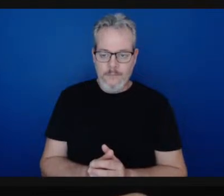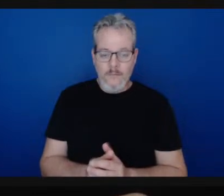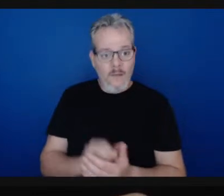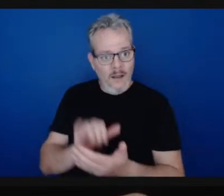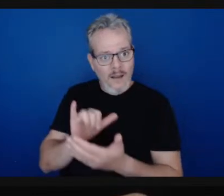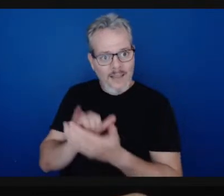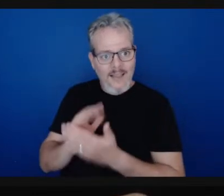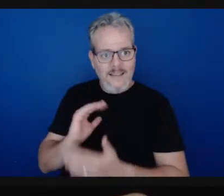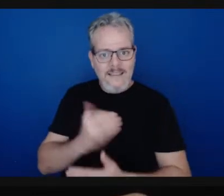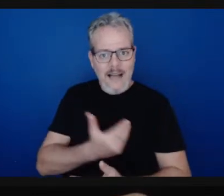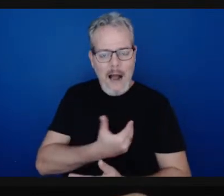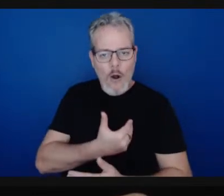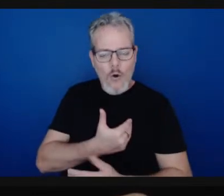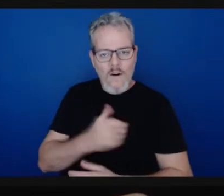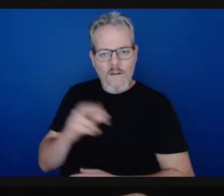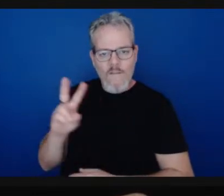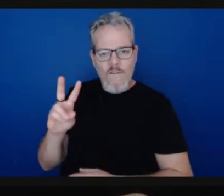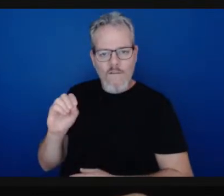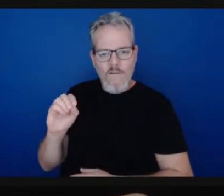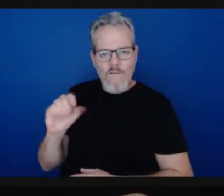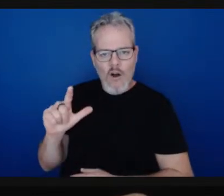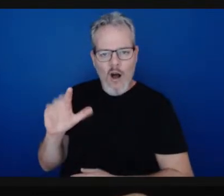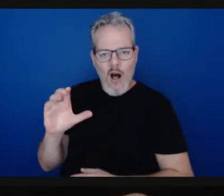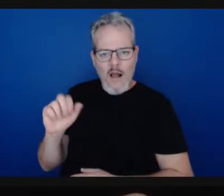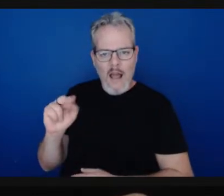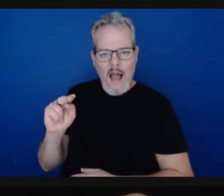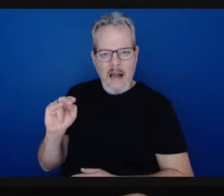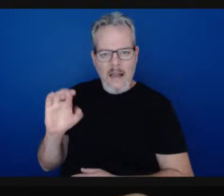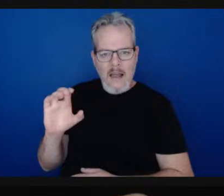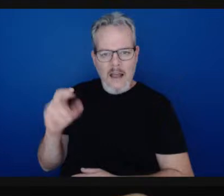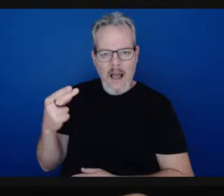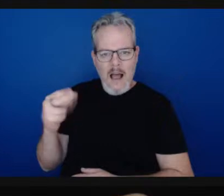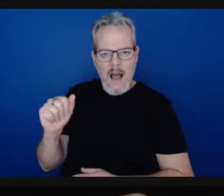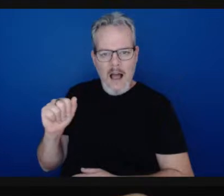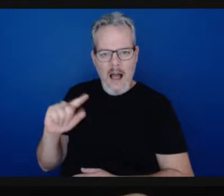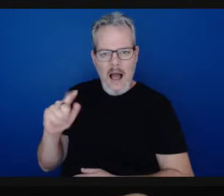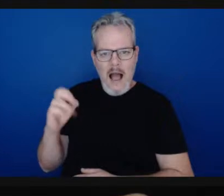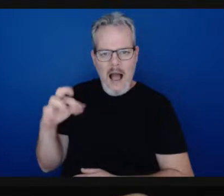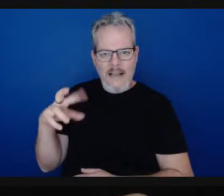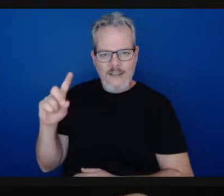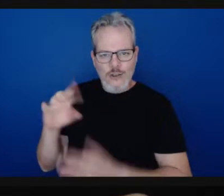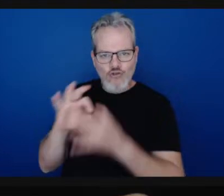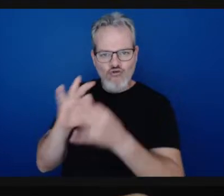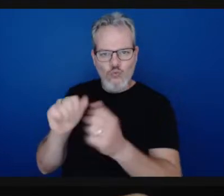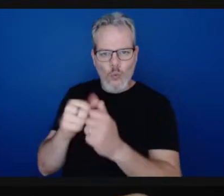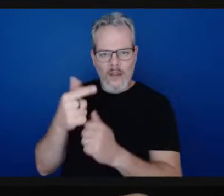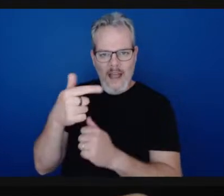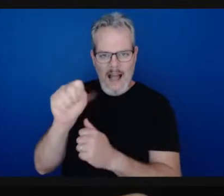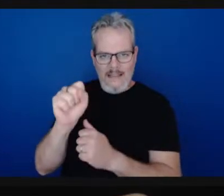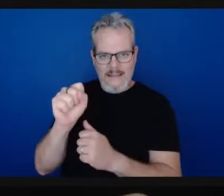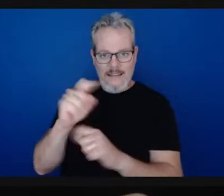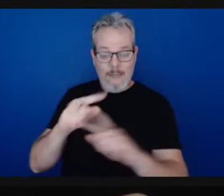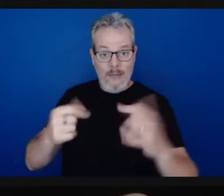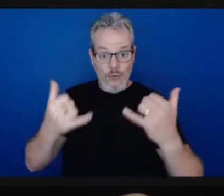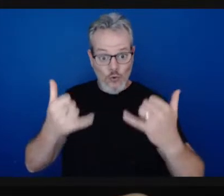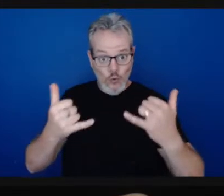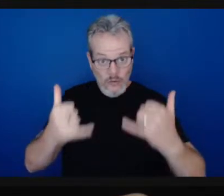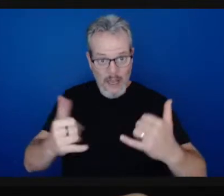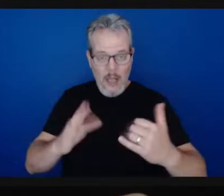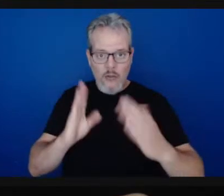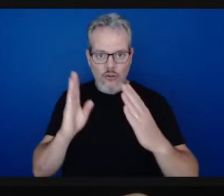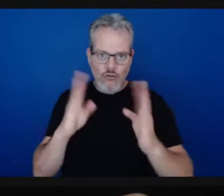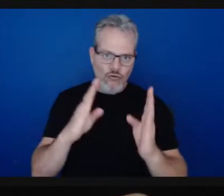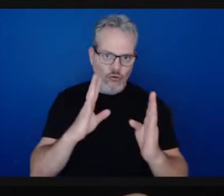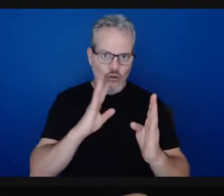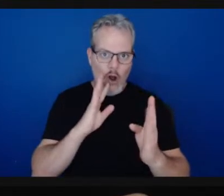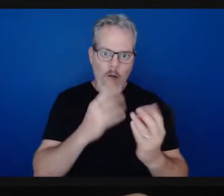volcanic hazard as far as the gas. But today we're going to do a little extra to shift over and bridge the gap